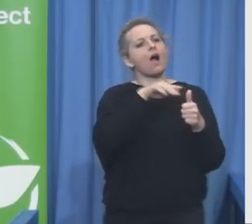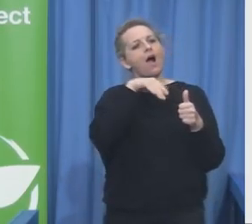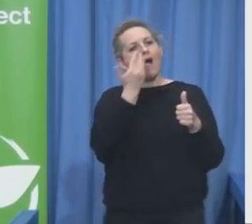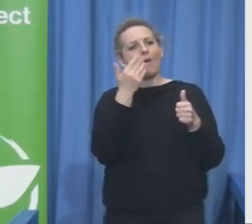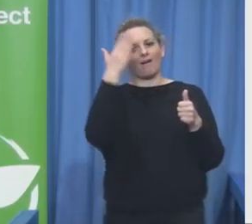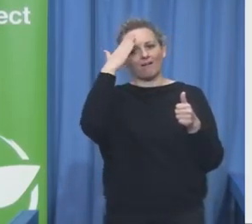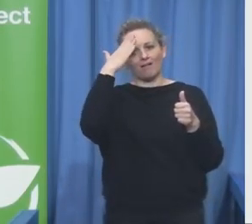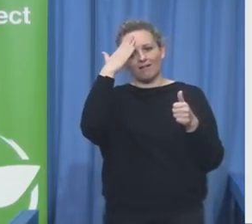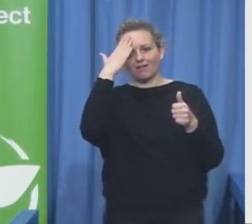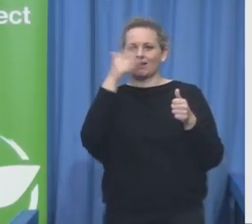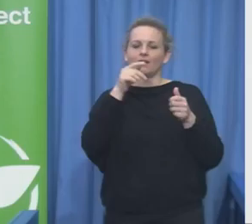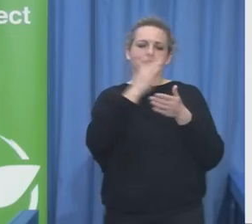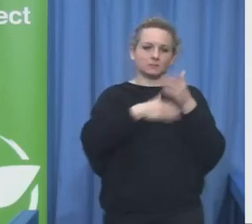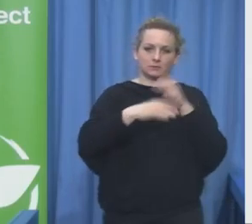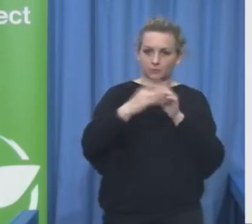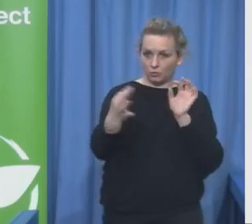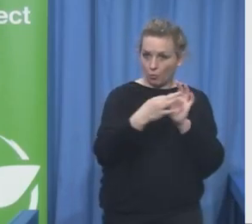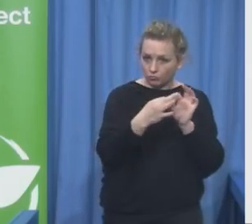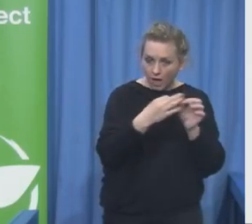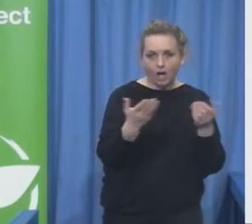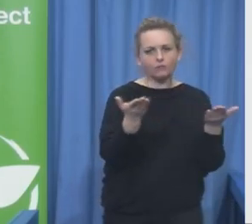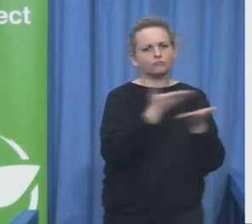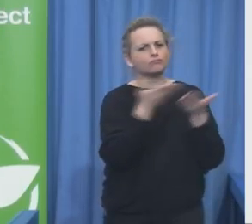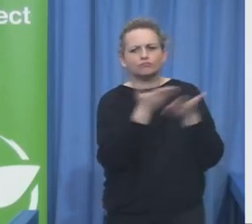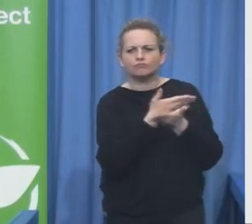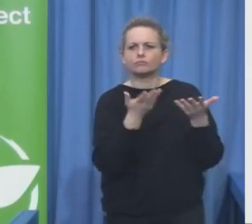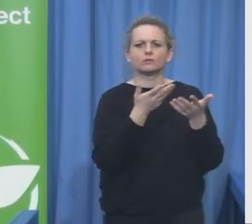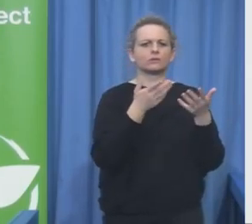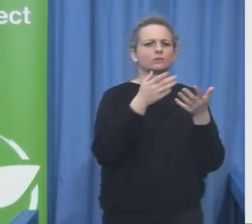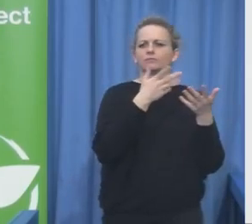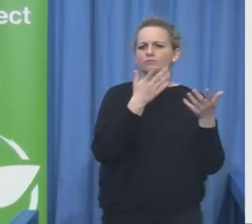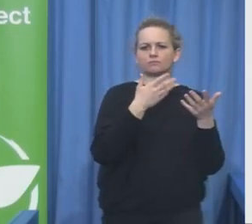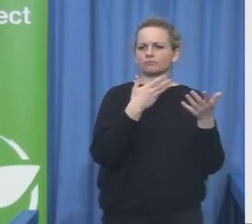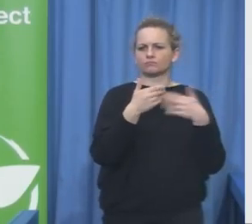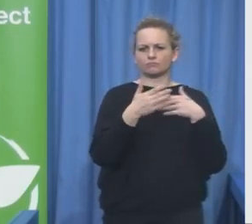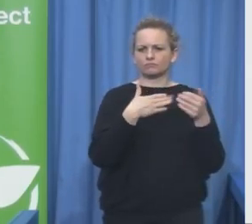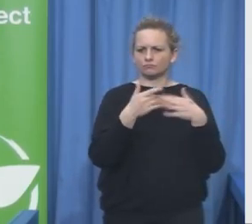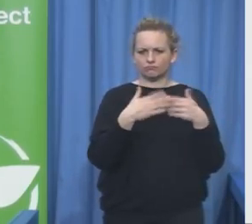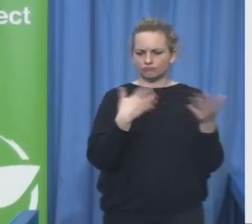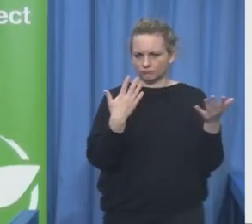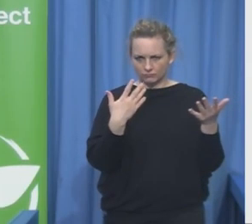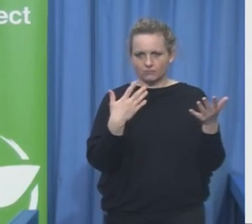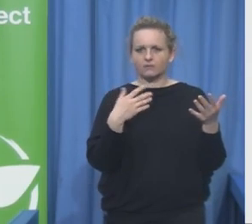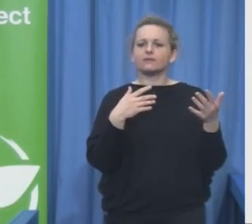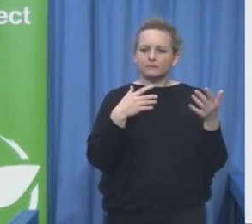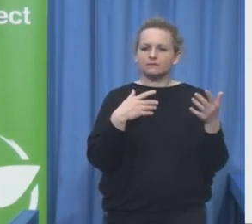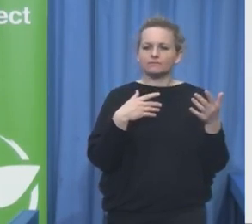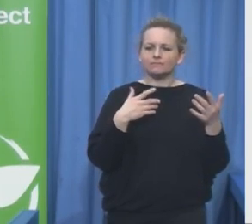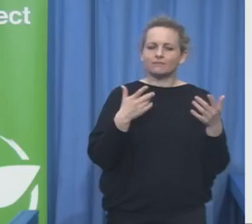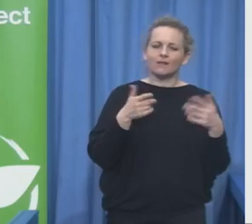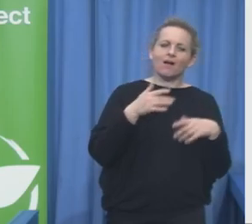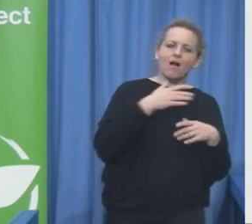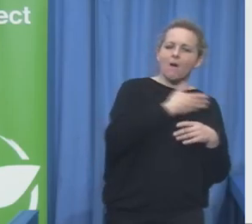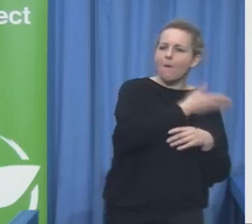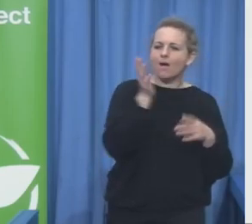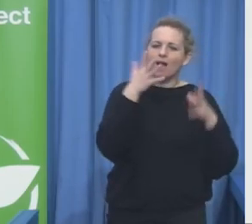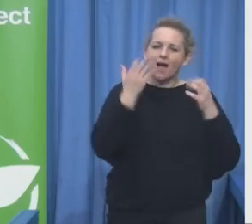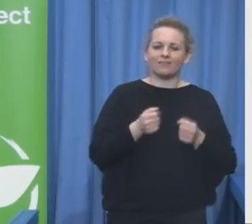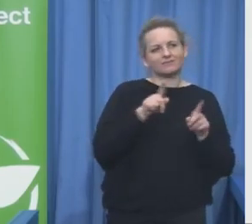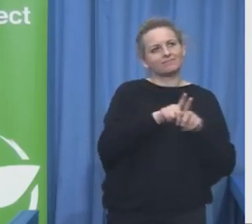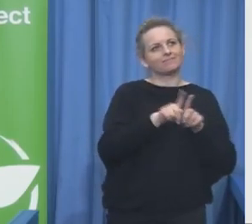what function they work in. Typically, it would be something that would be on your intranet site. That